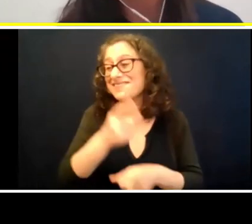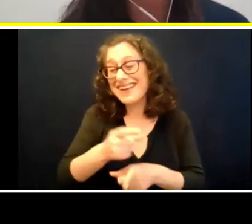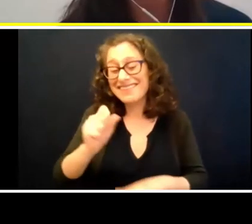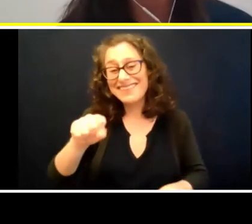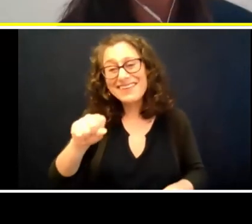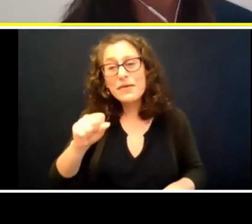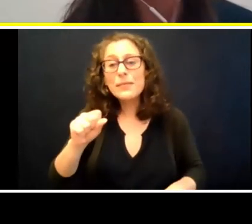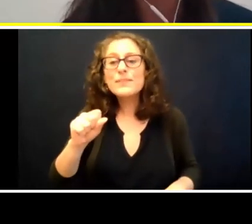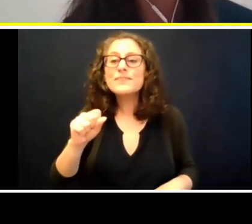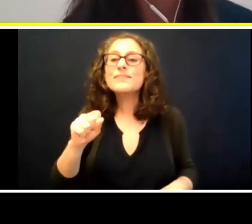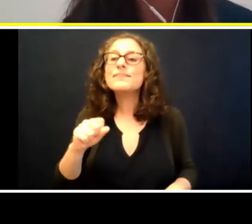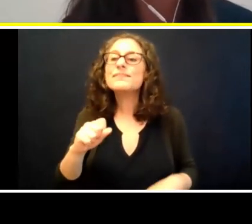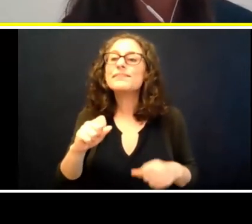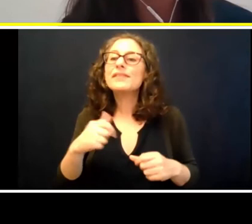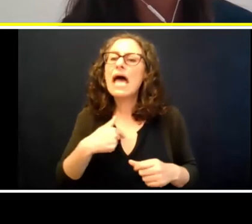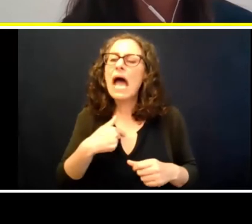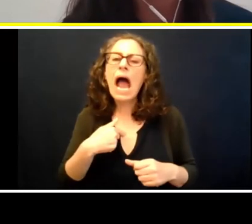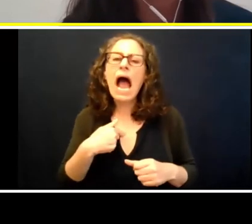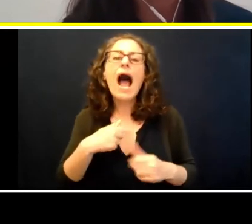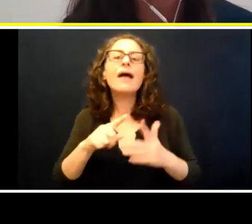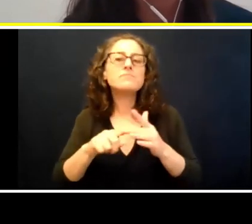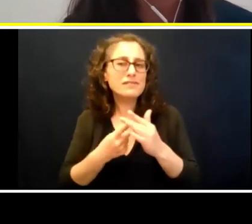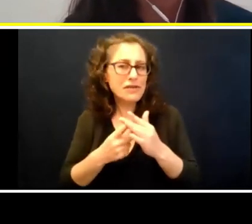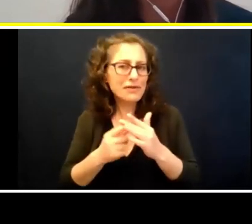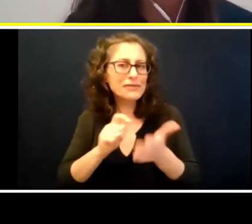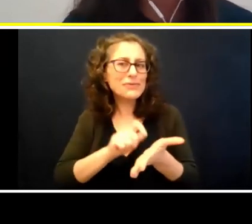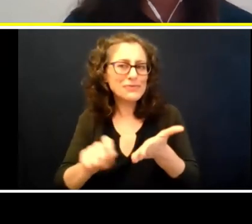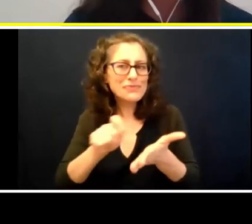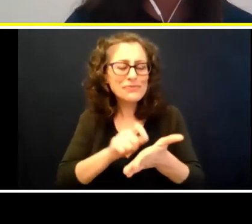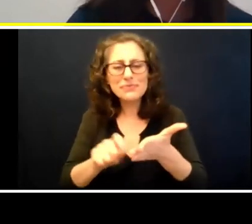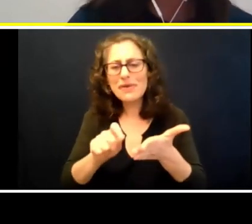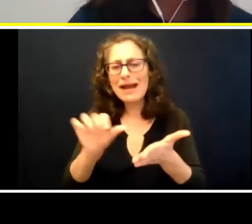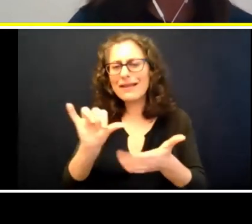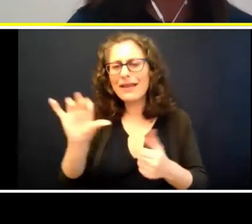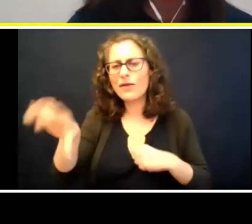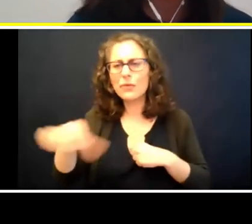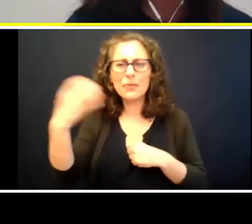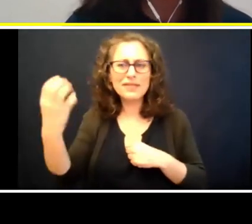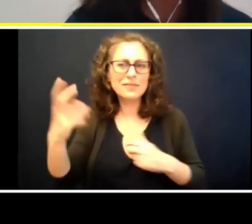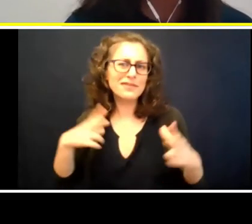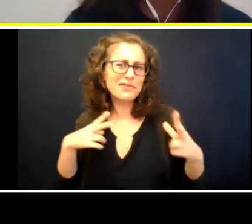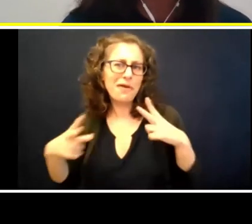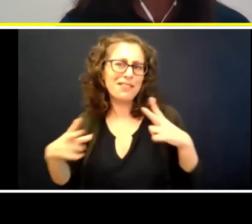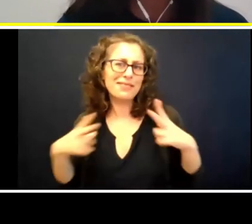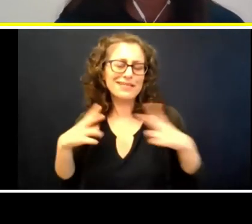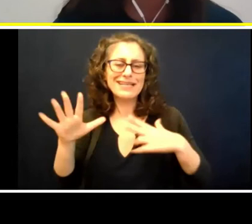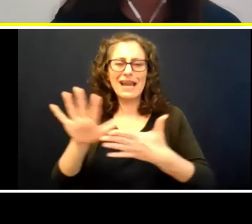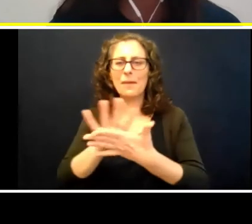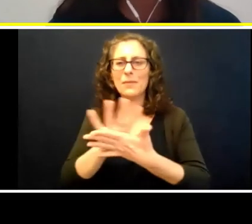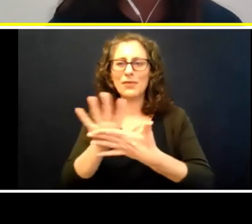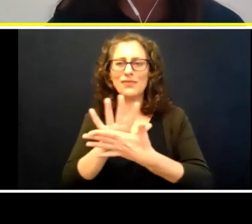Well, you know what? I am starting to write a like Christmas holiday movie that's a little